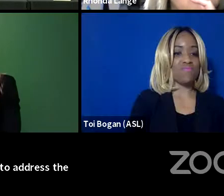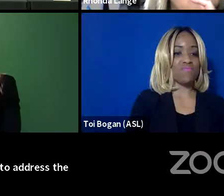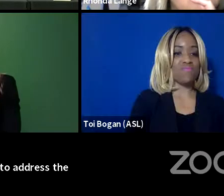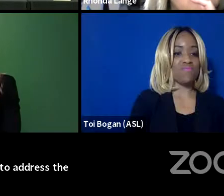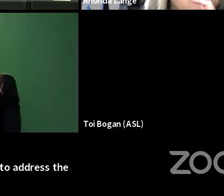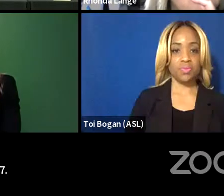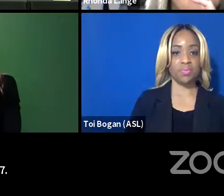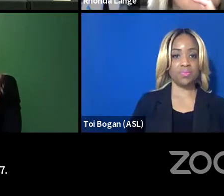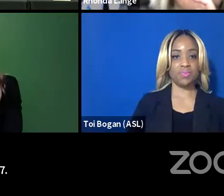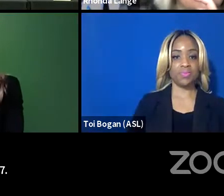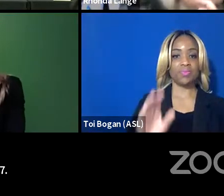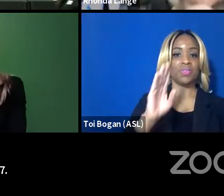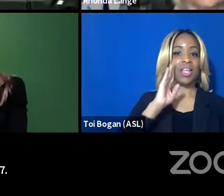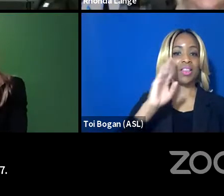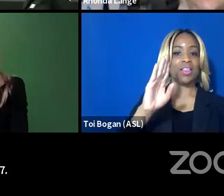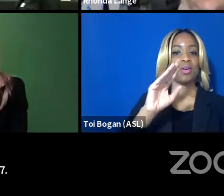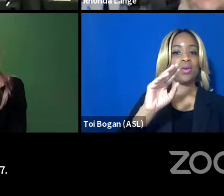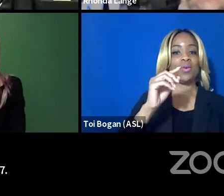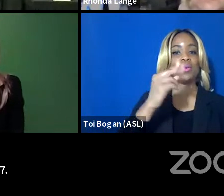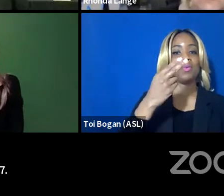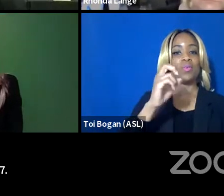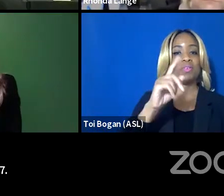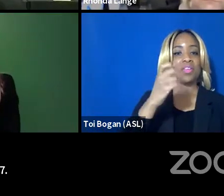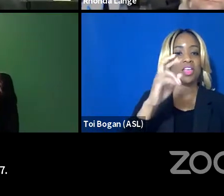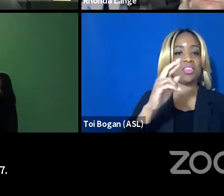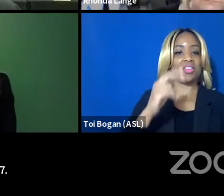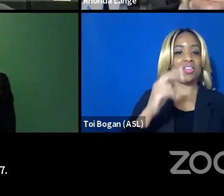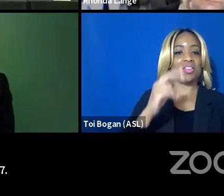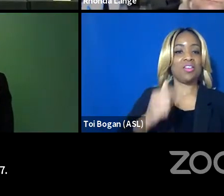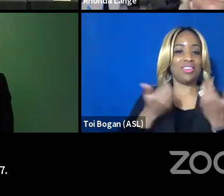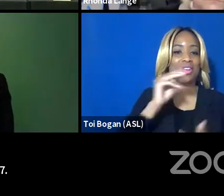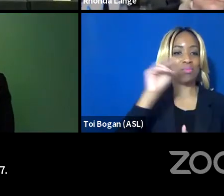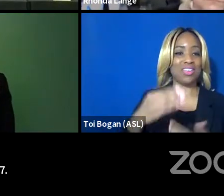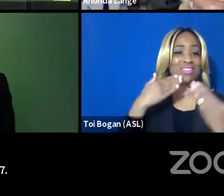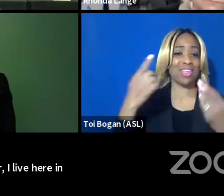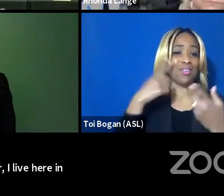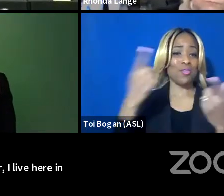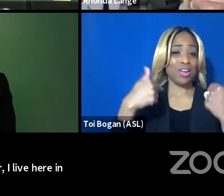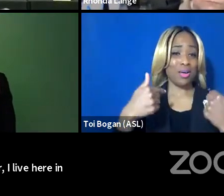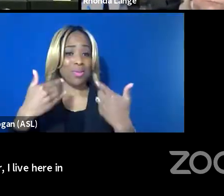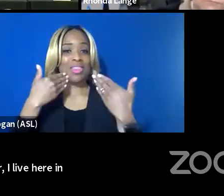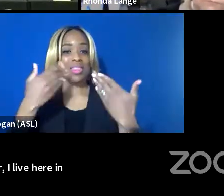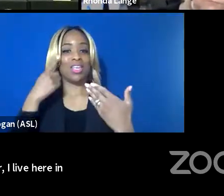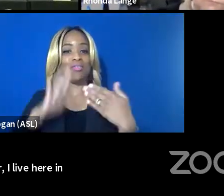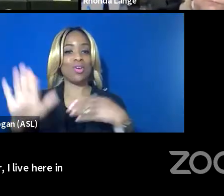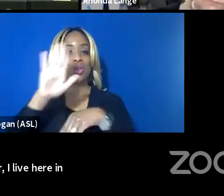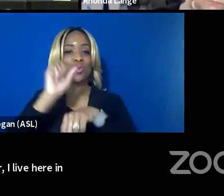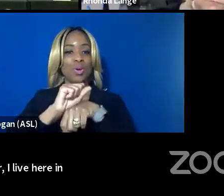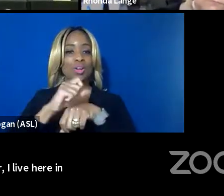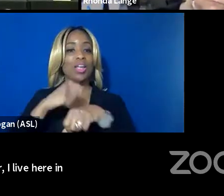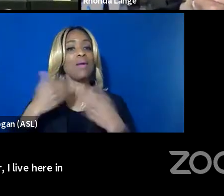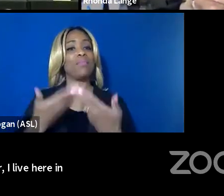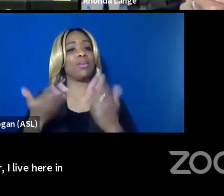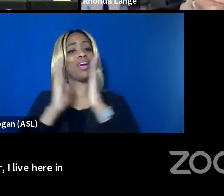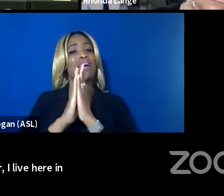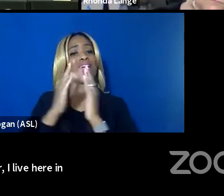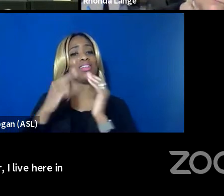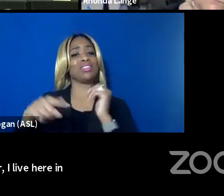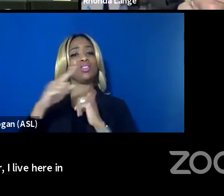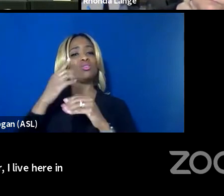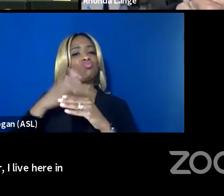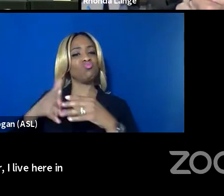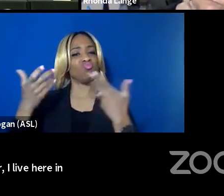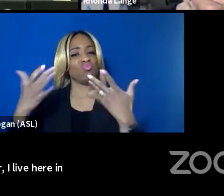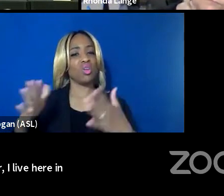Hi, my name is Heather Gerritsen. I live here in Muskegon. Thank you all for coming and thank you for your work. I'm here to ask you tonight to end the practice